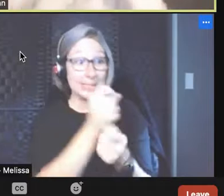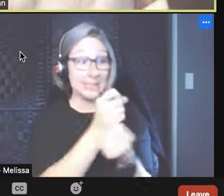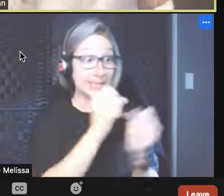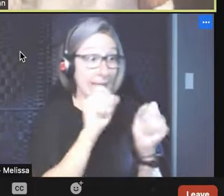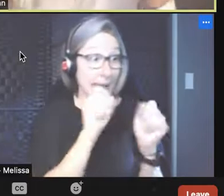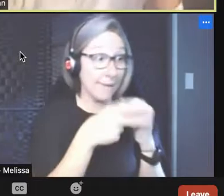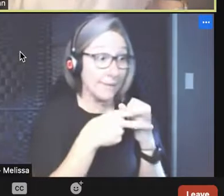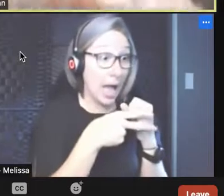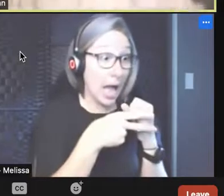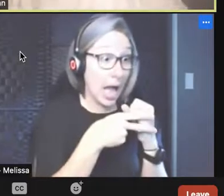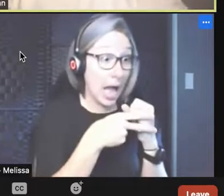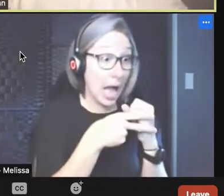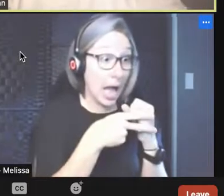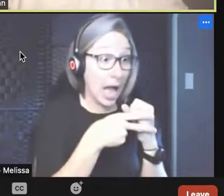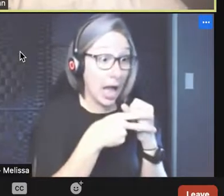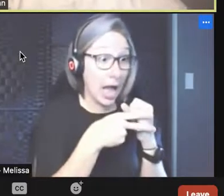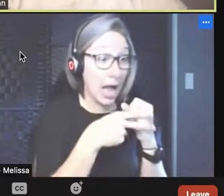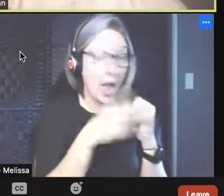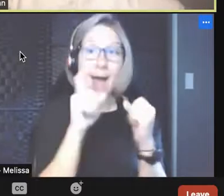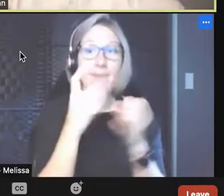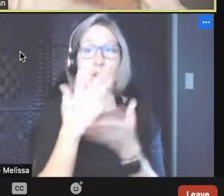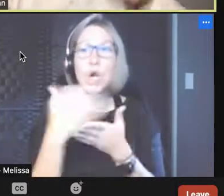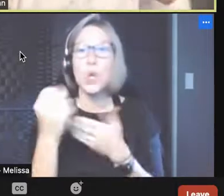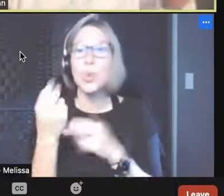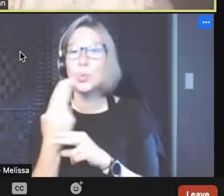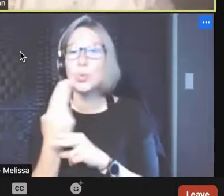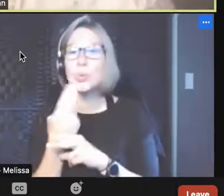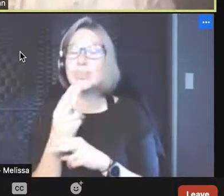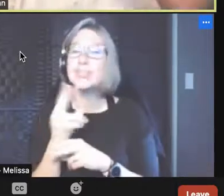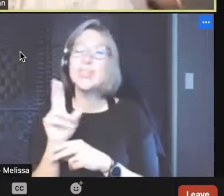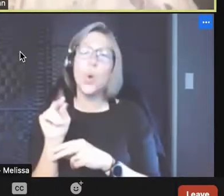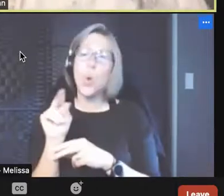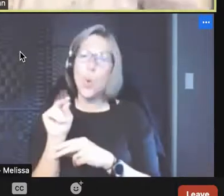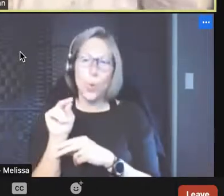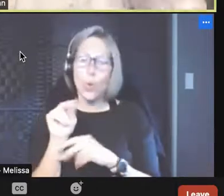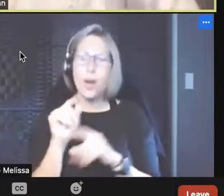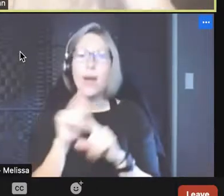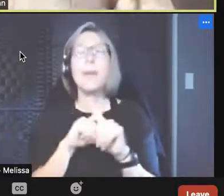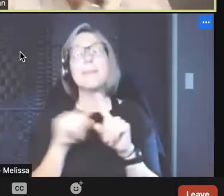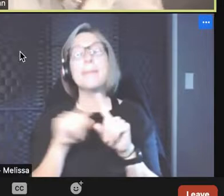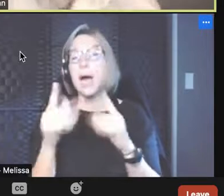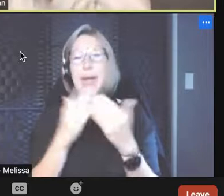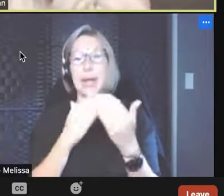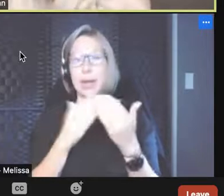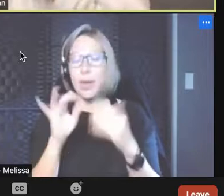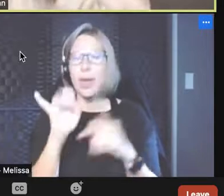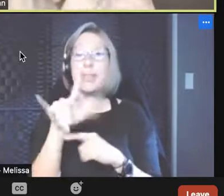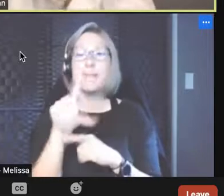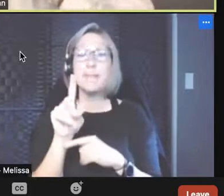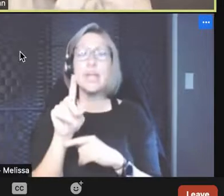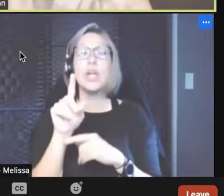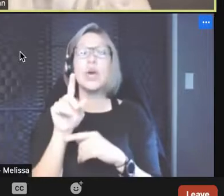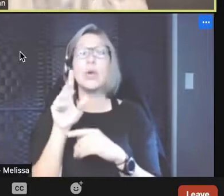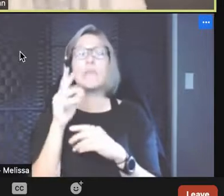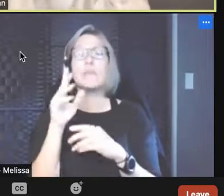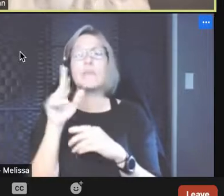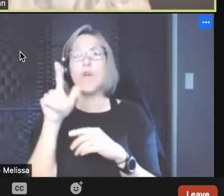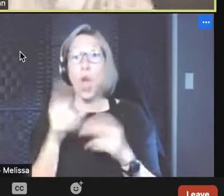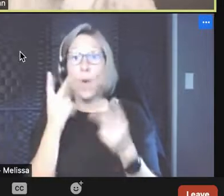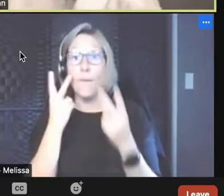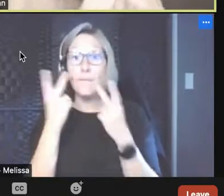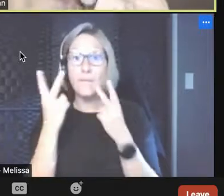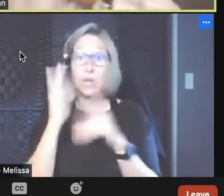build this capacity of vision. And the field of low vision skyrockets in the belief that all children with some degree of vision must